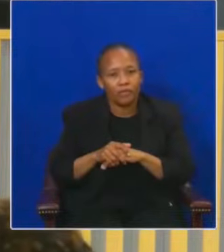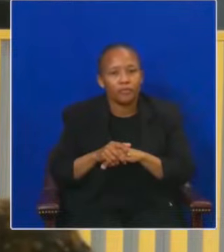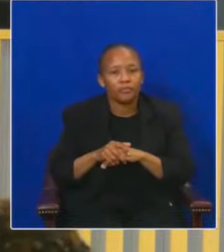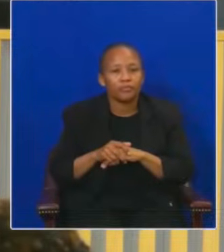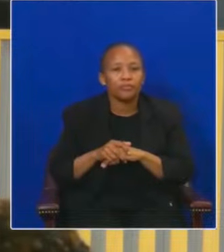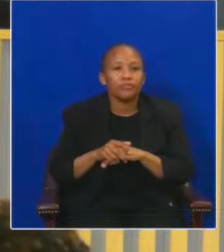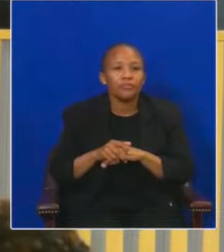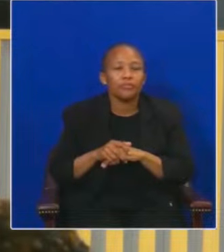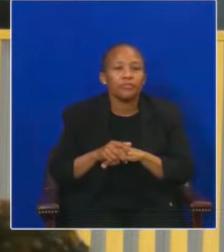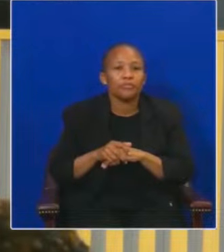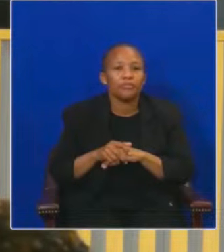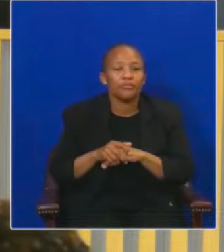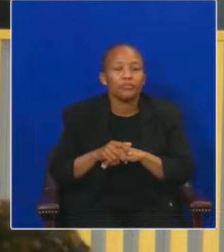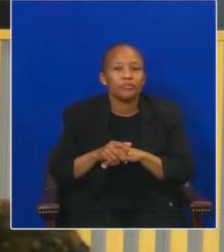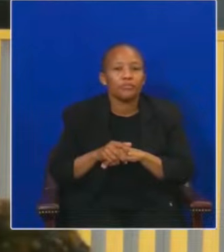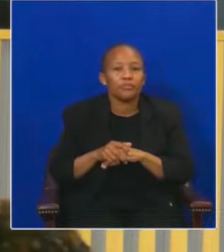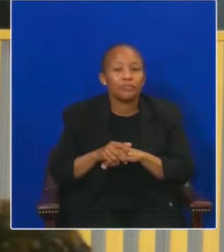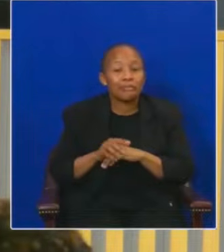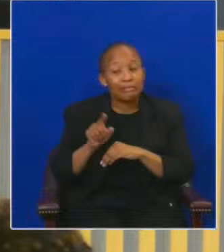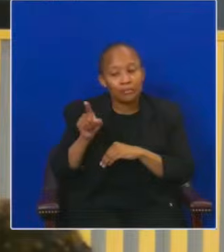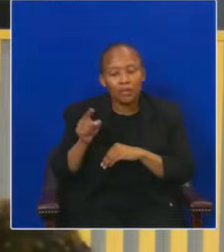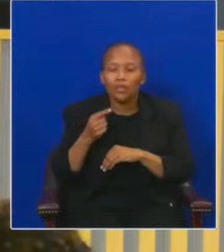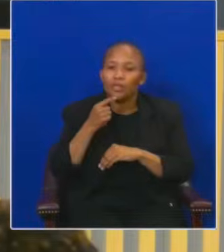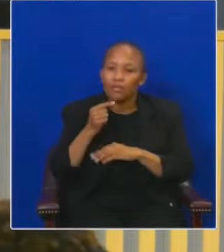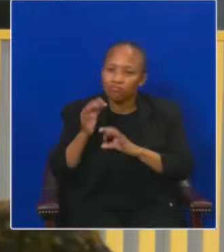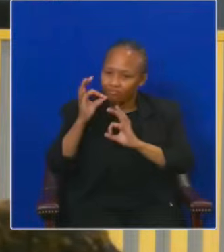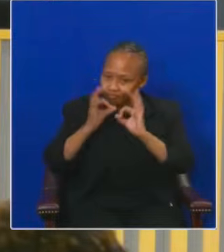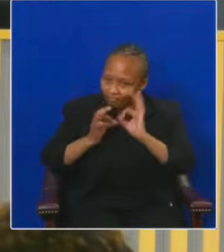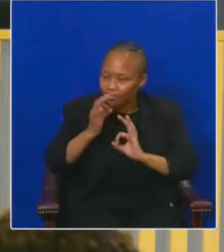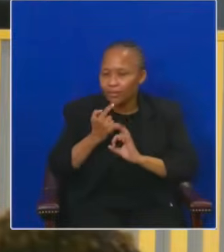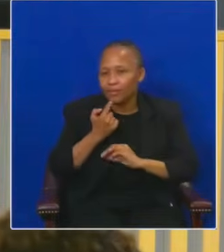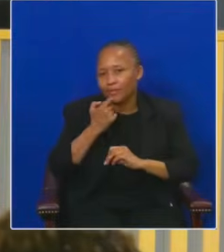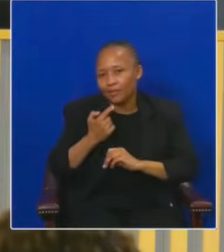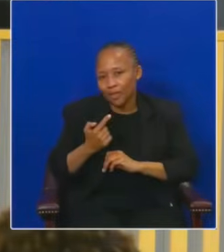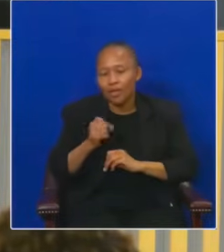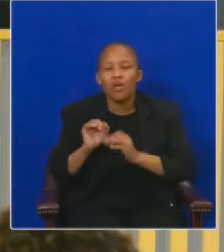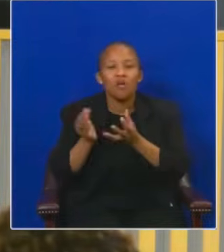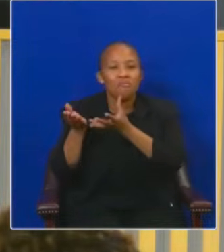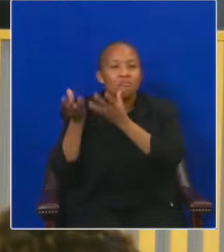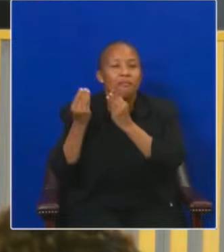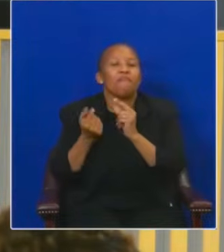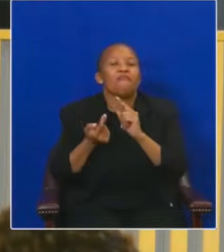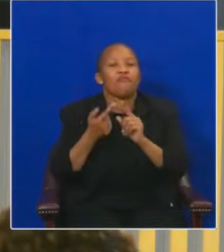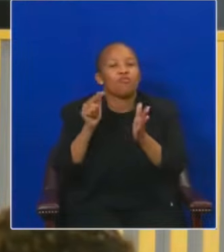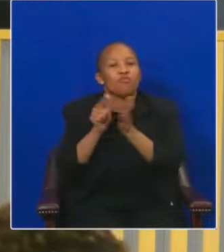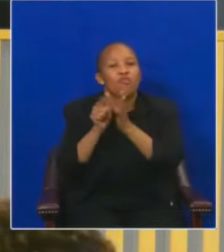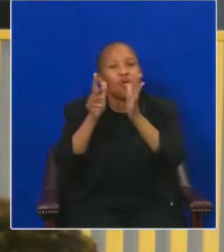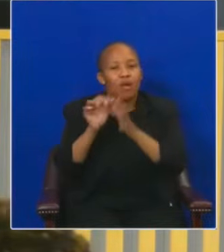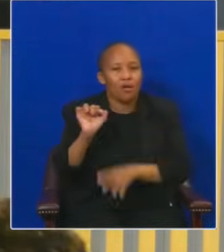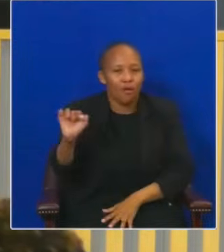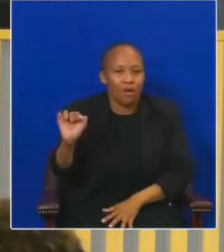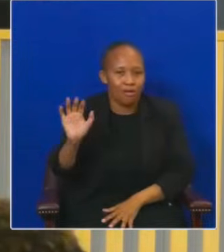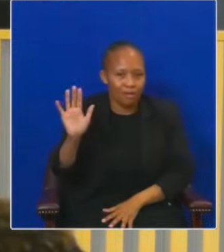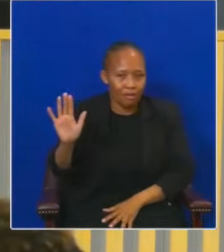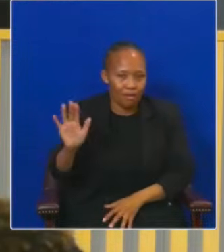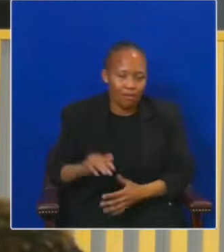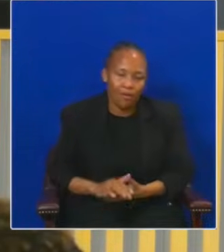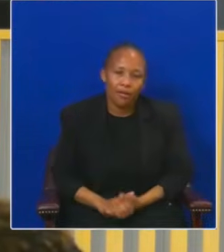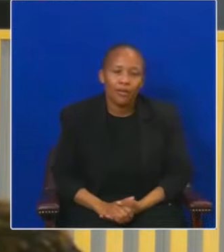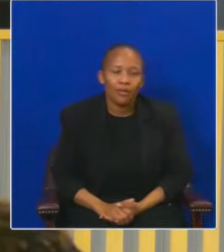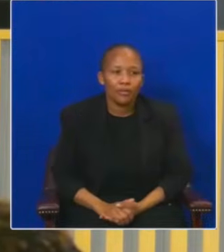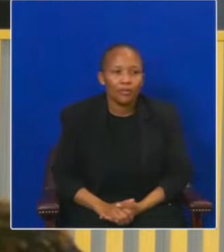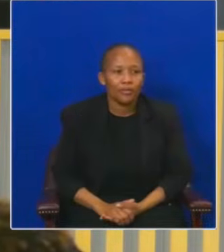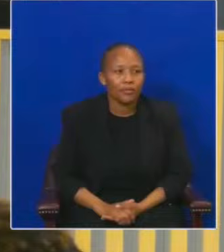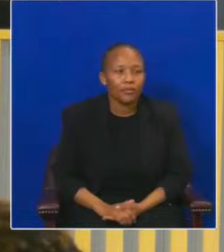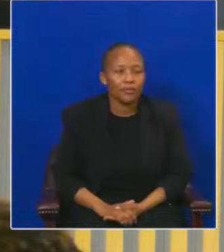obtained it from his legal representative. In the, Thank you,